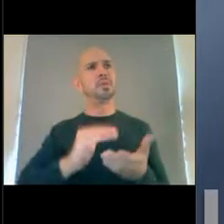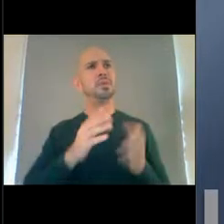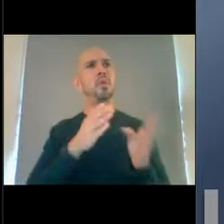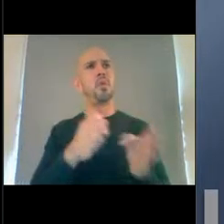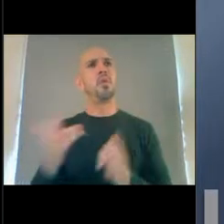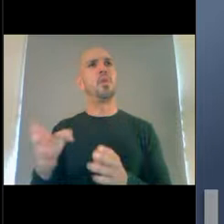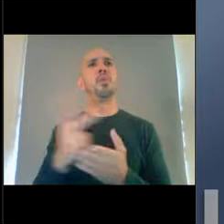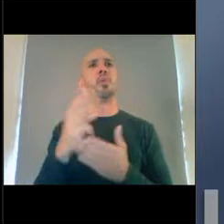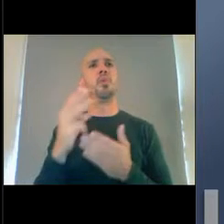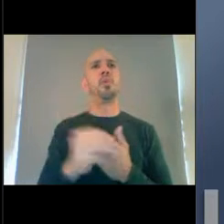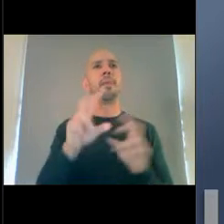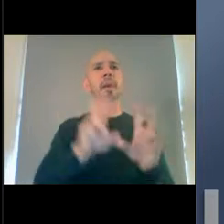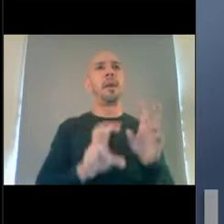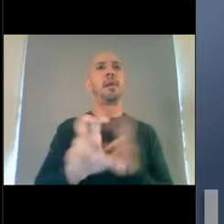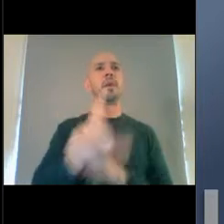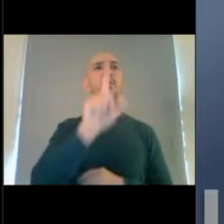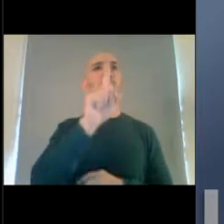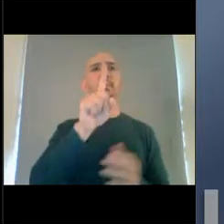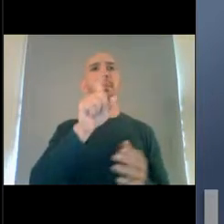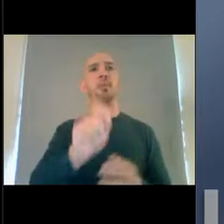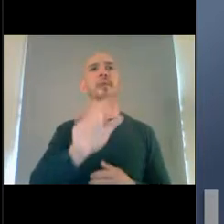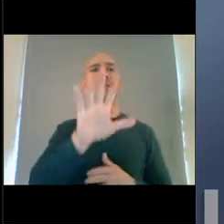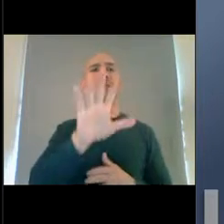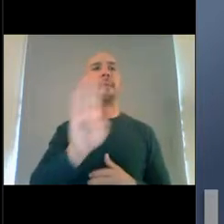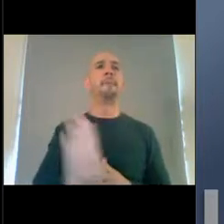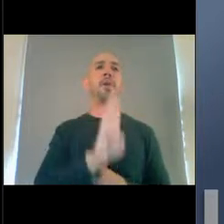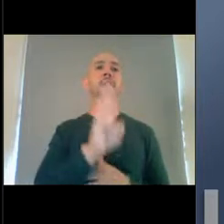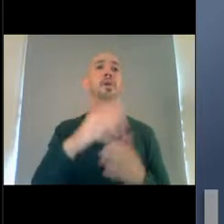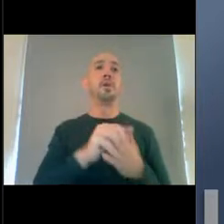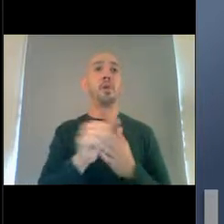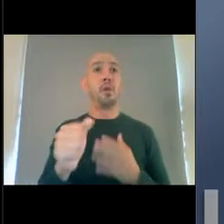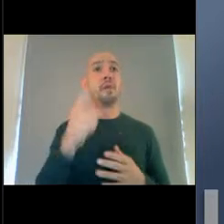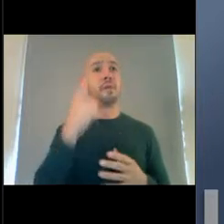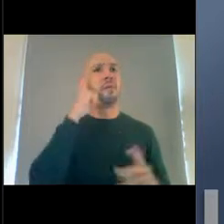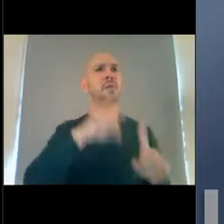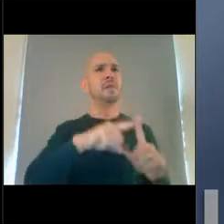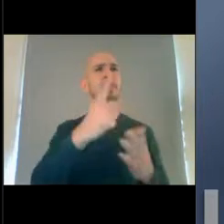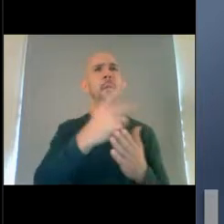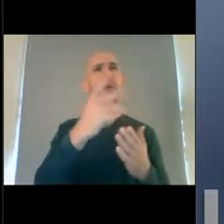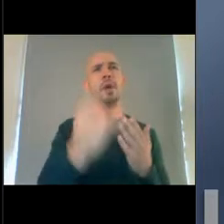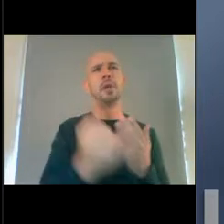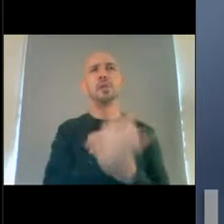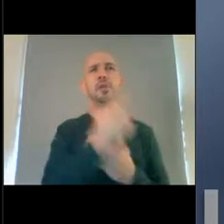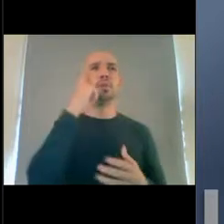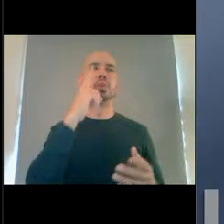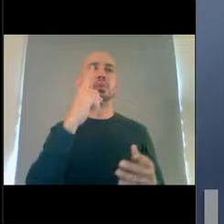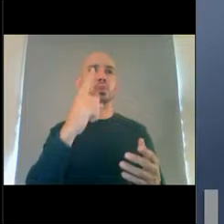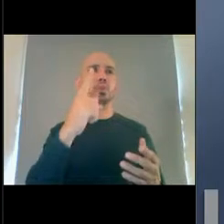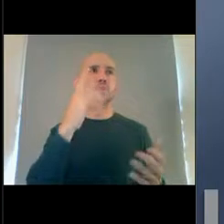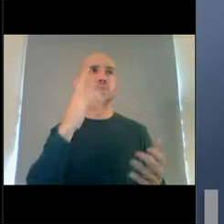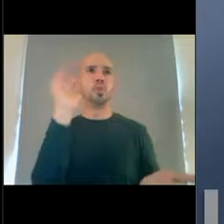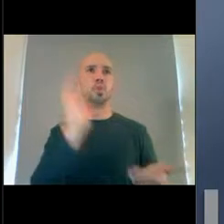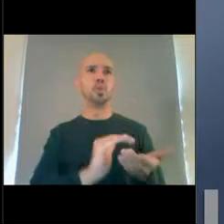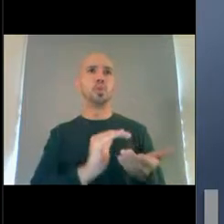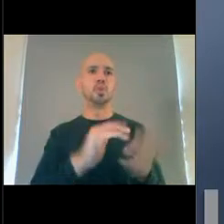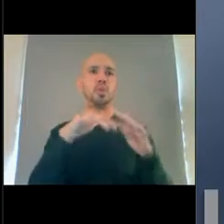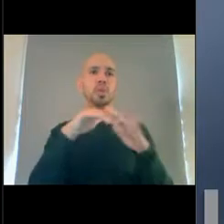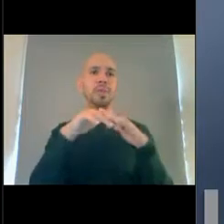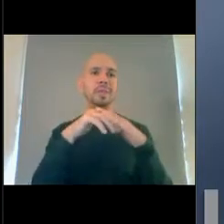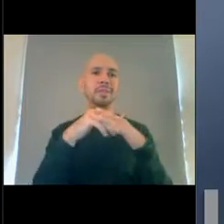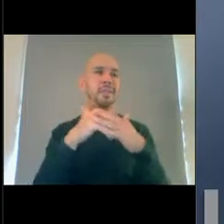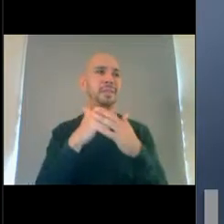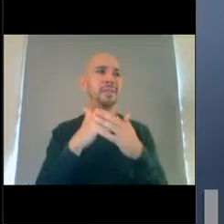over 1.5 billion dollars to projects that are designed to reduce congestion congested congestion in highly